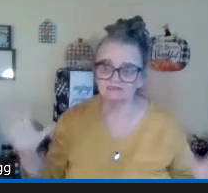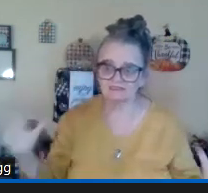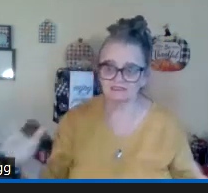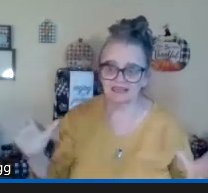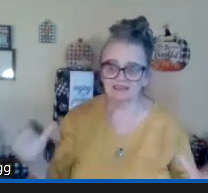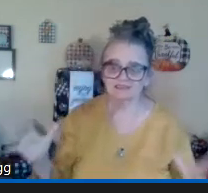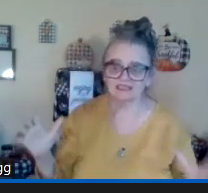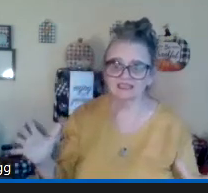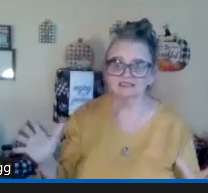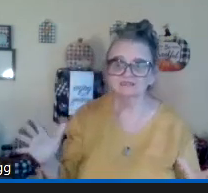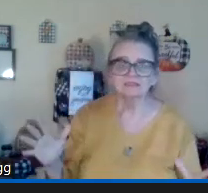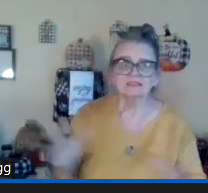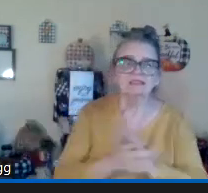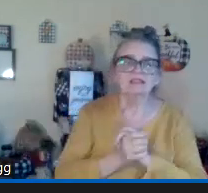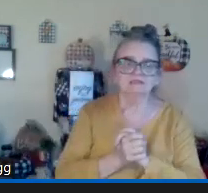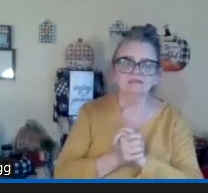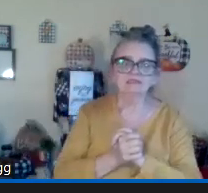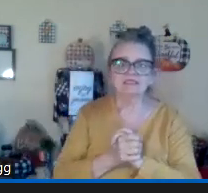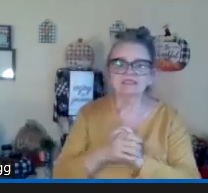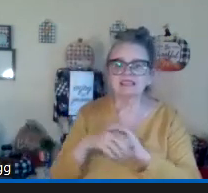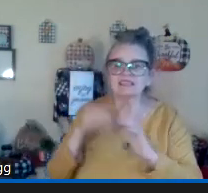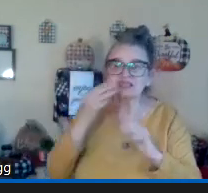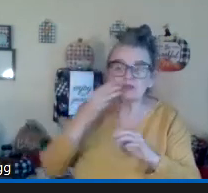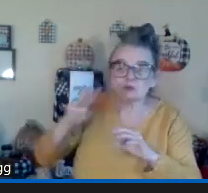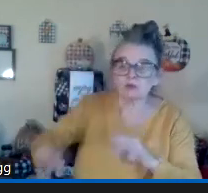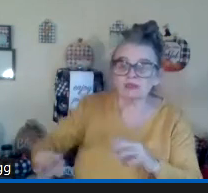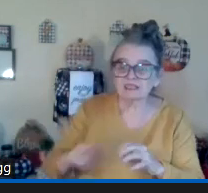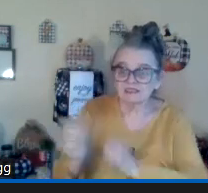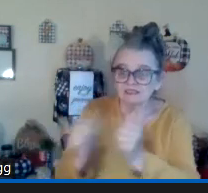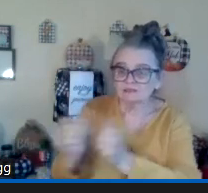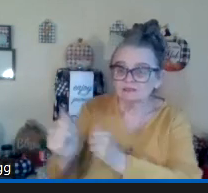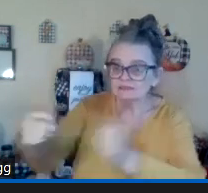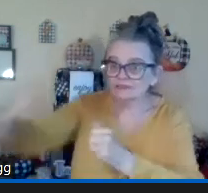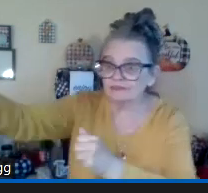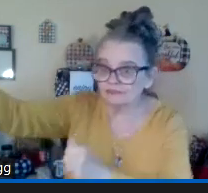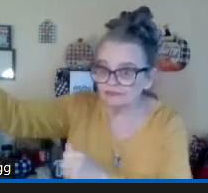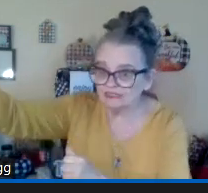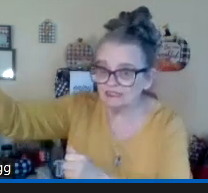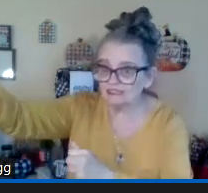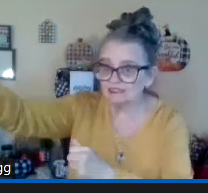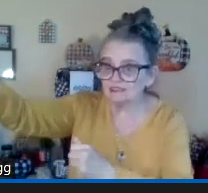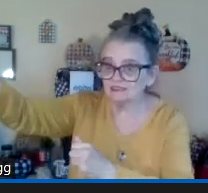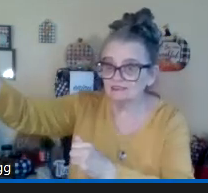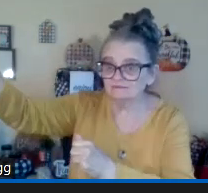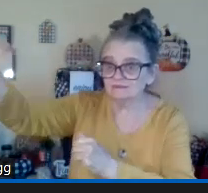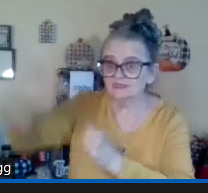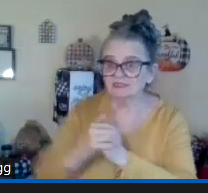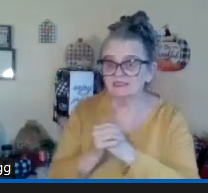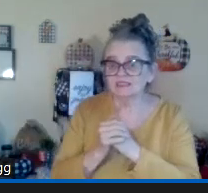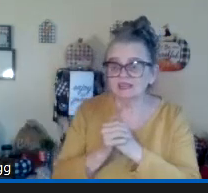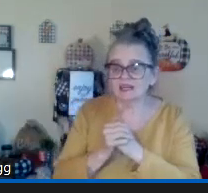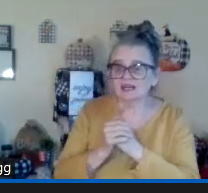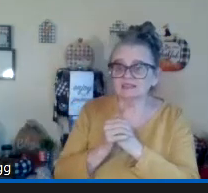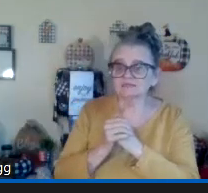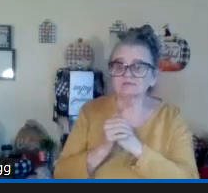loud, they're loud, they're loud. And it says that the wicked flee